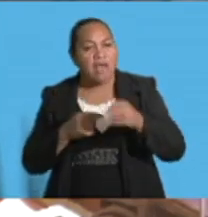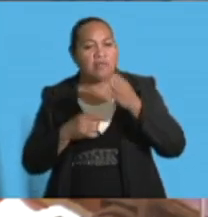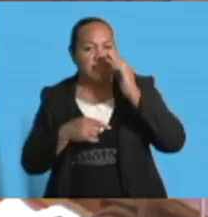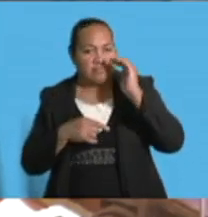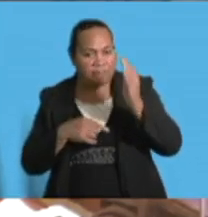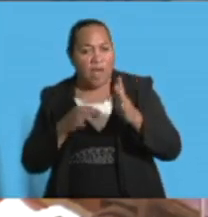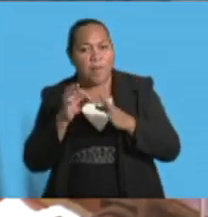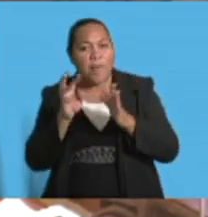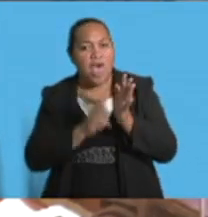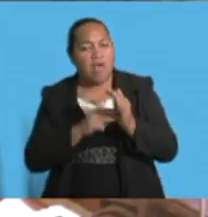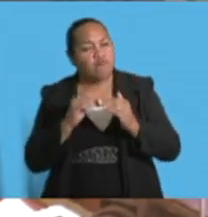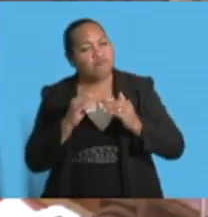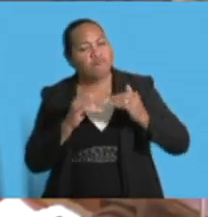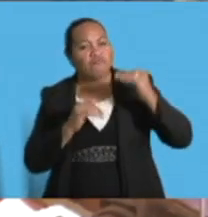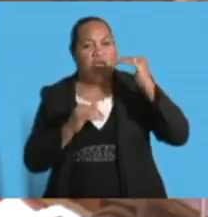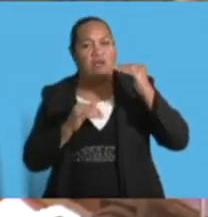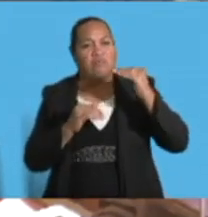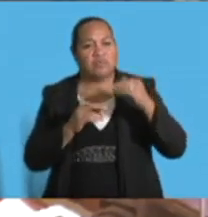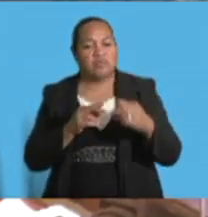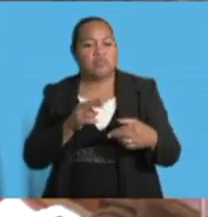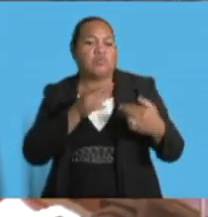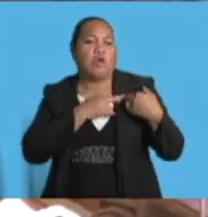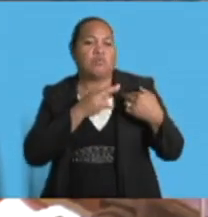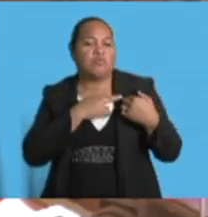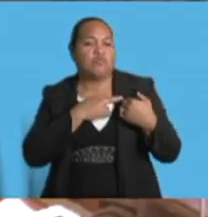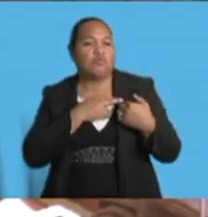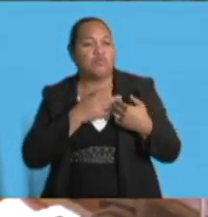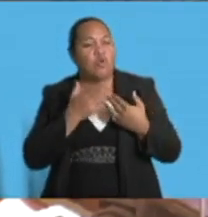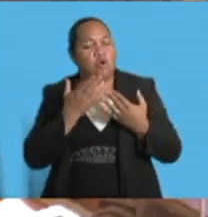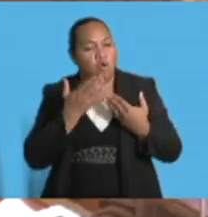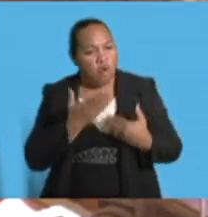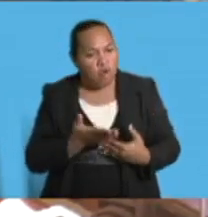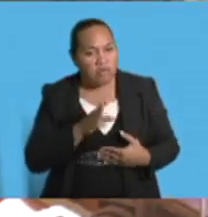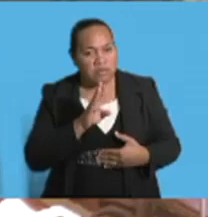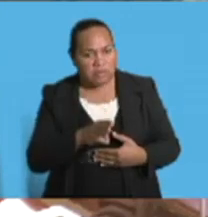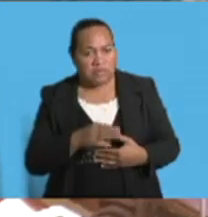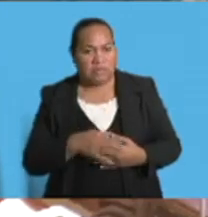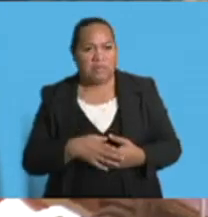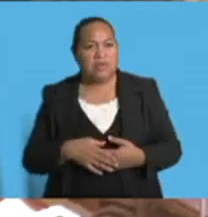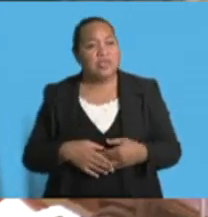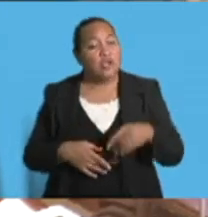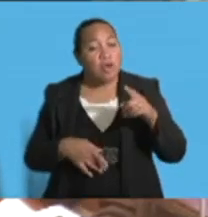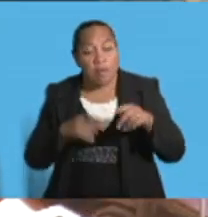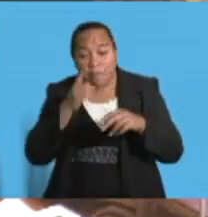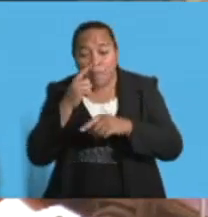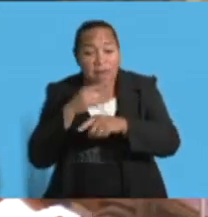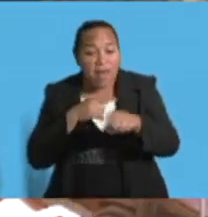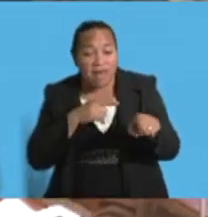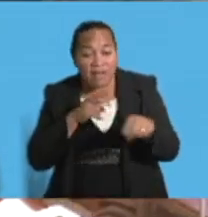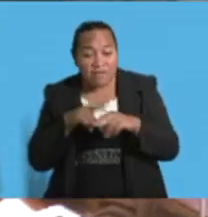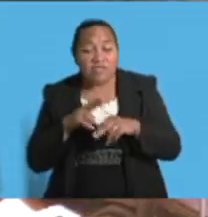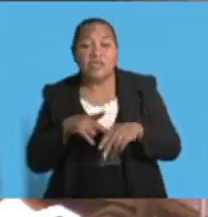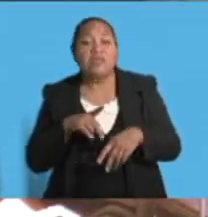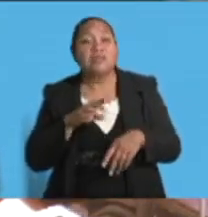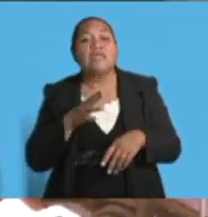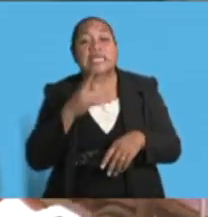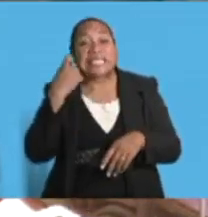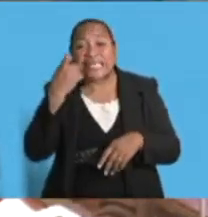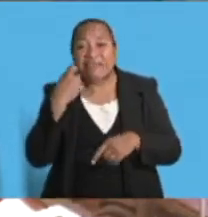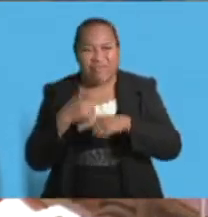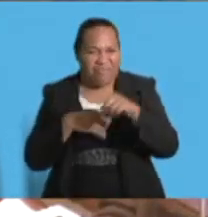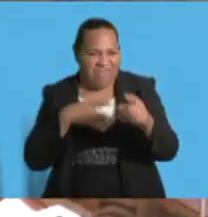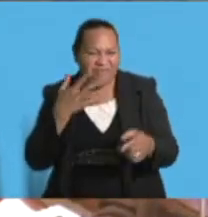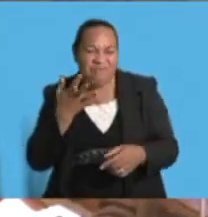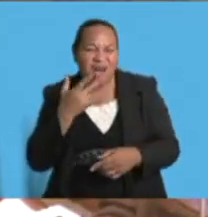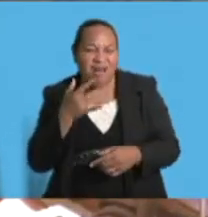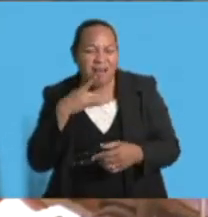higher moral ground. We are responsible. People of Fiji should be careful of these false prophets. People of Fiji should